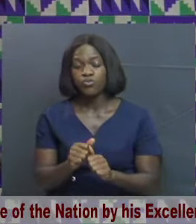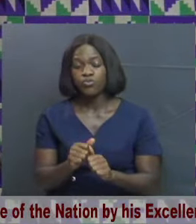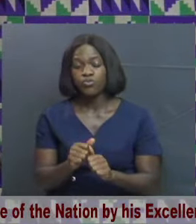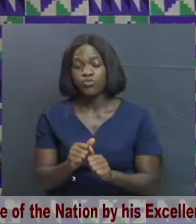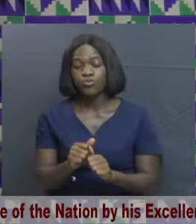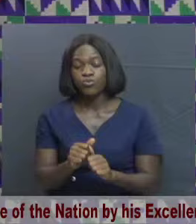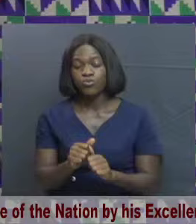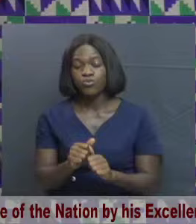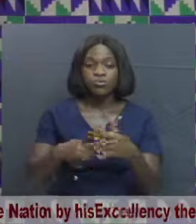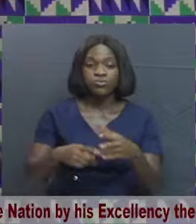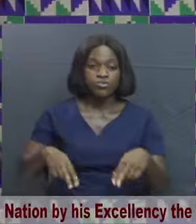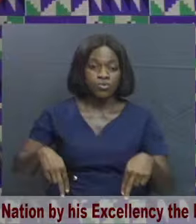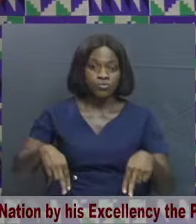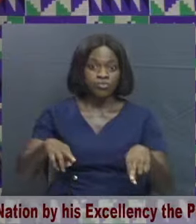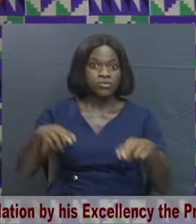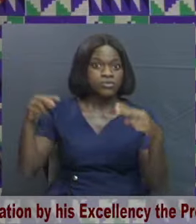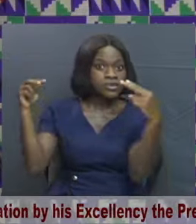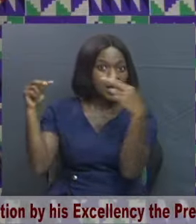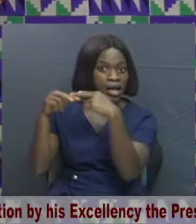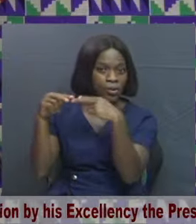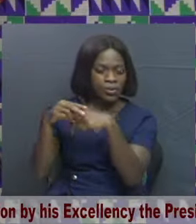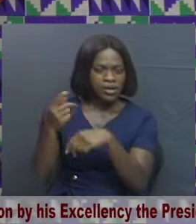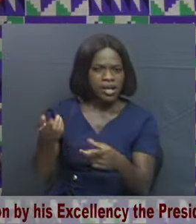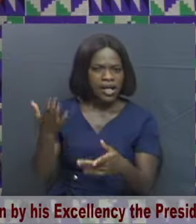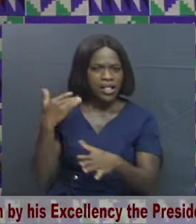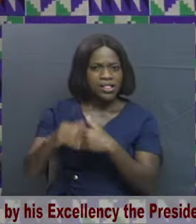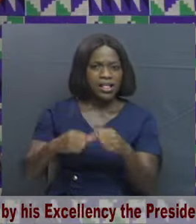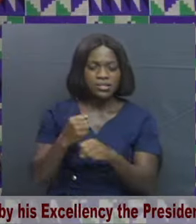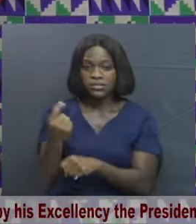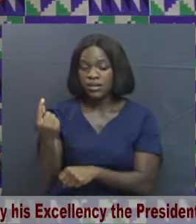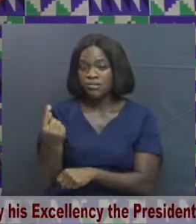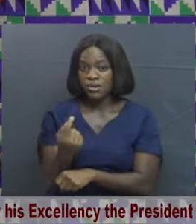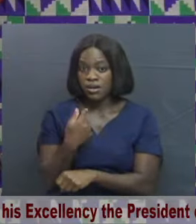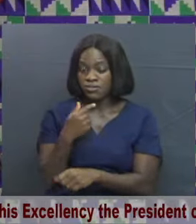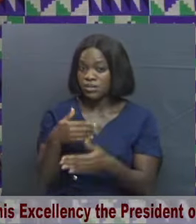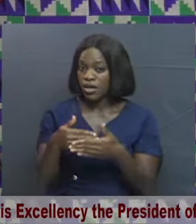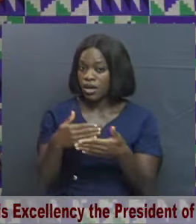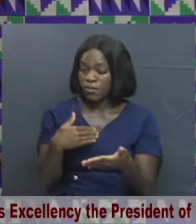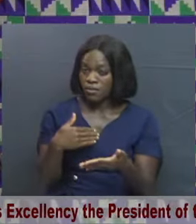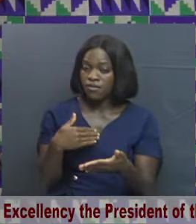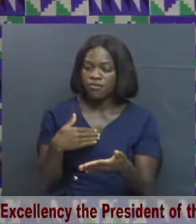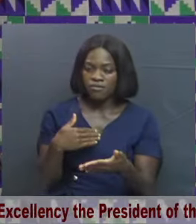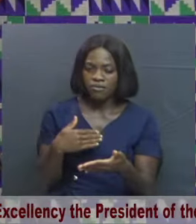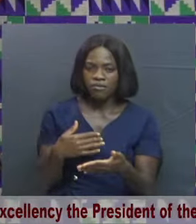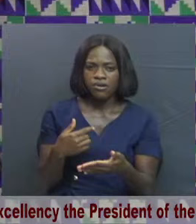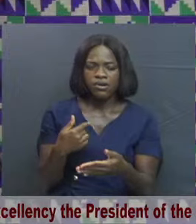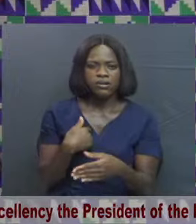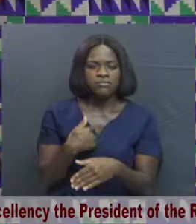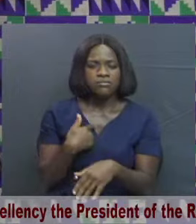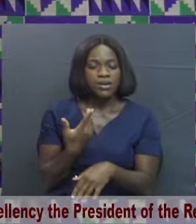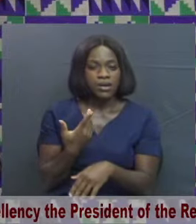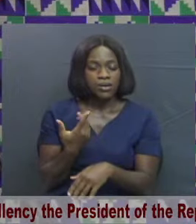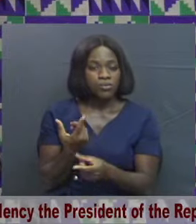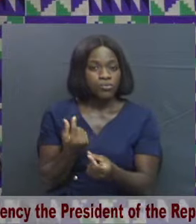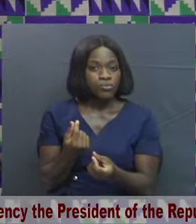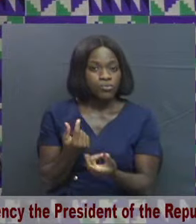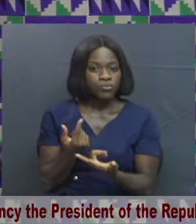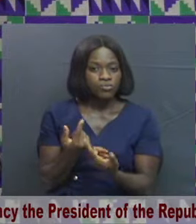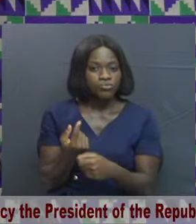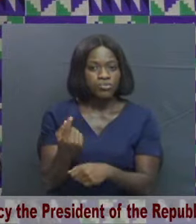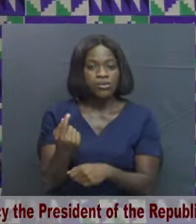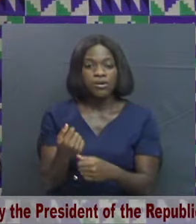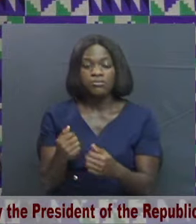highways when I appeared in the LA in the house last year as I said earlier I took the extraordinary step of coming with a